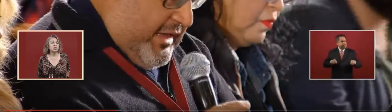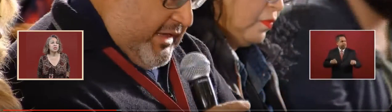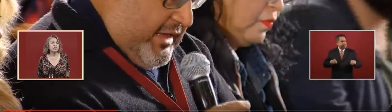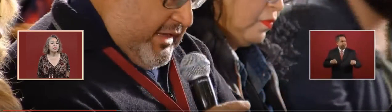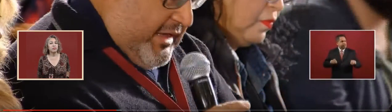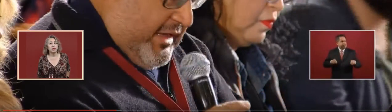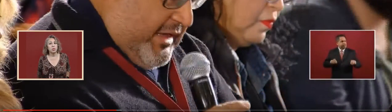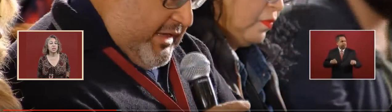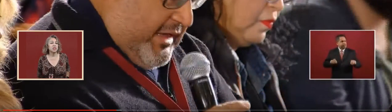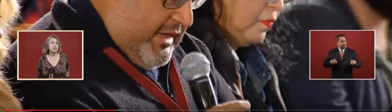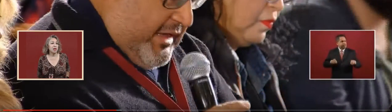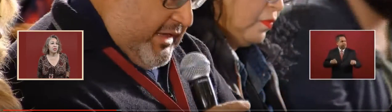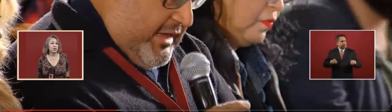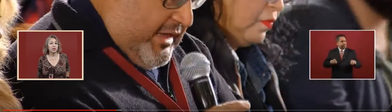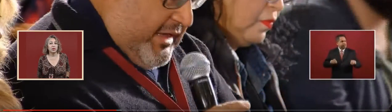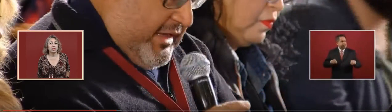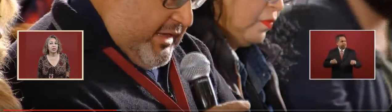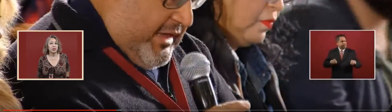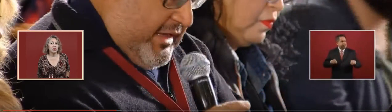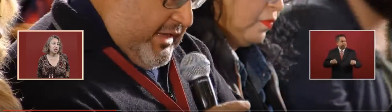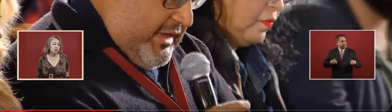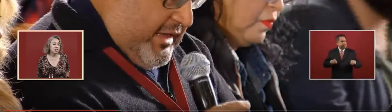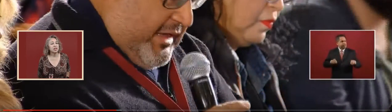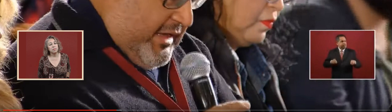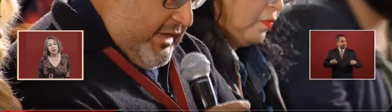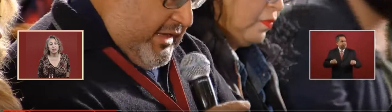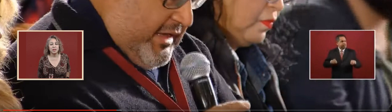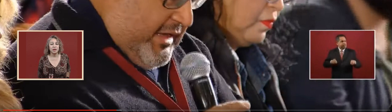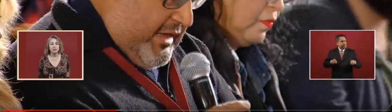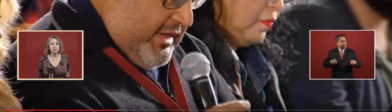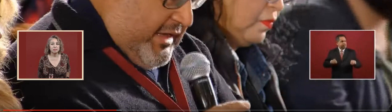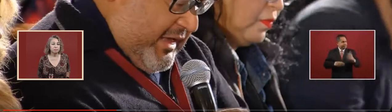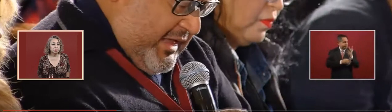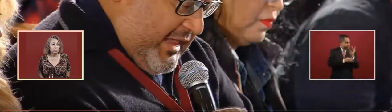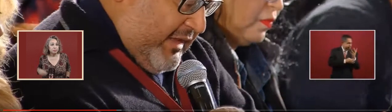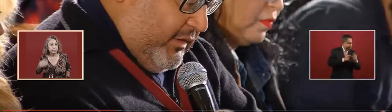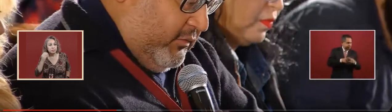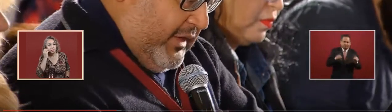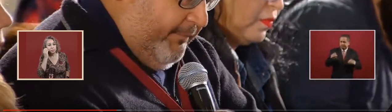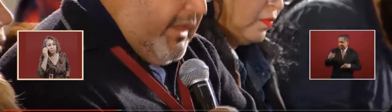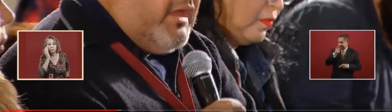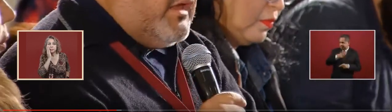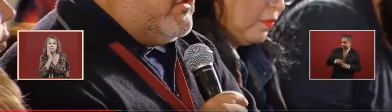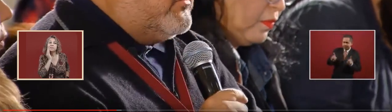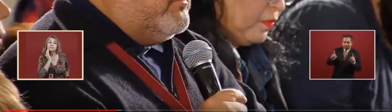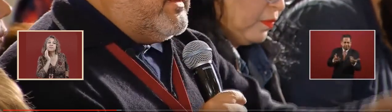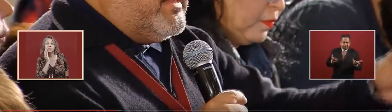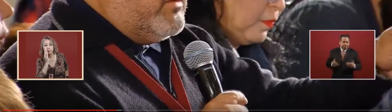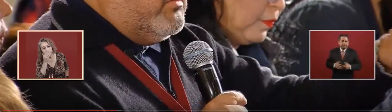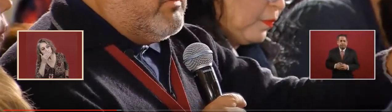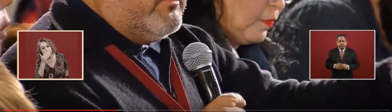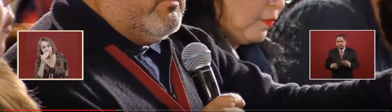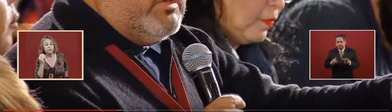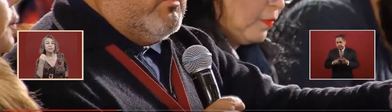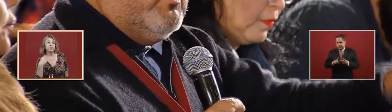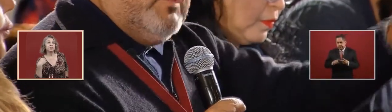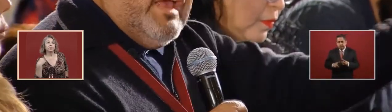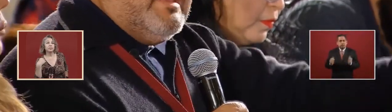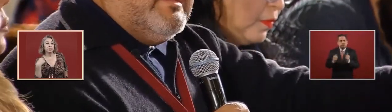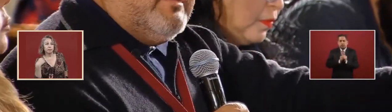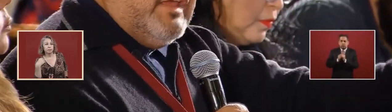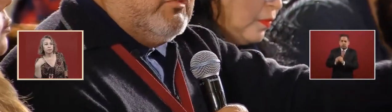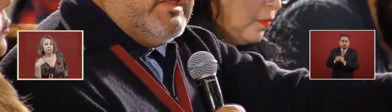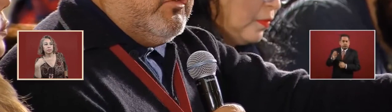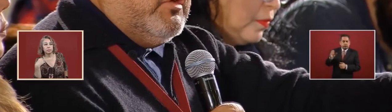numbers so different from one to the other? Yours compared to theirs. Y la segunda, nos comenta que la colaboración con la ONU